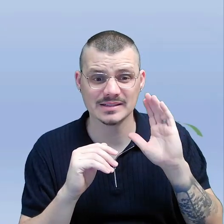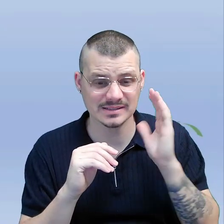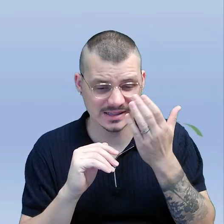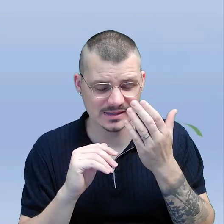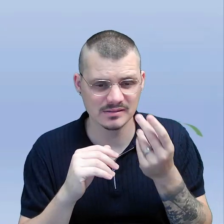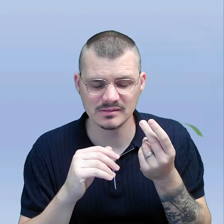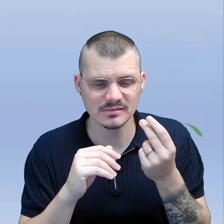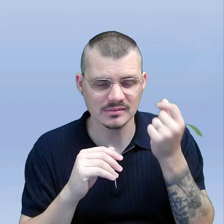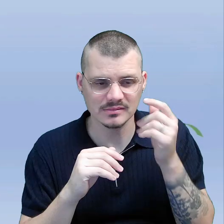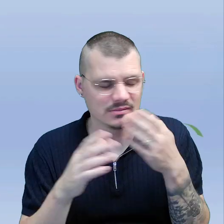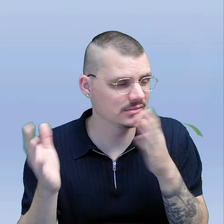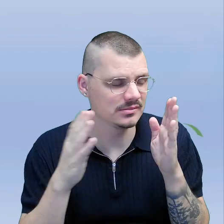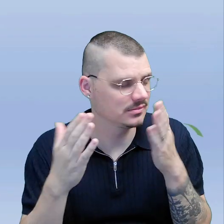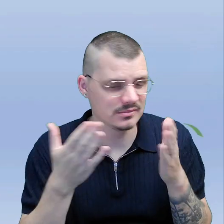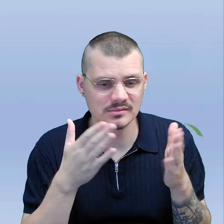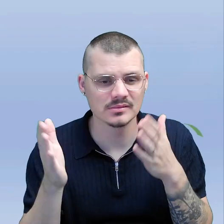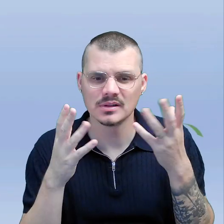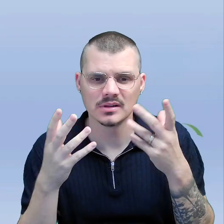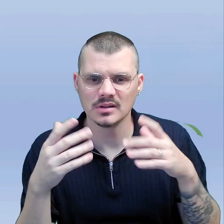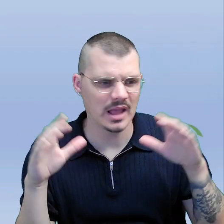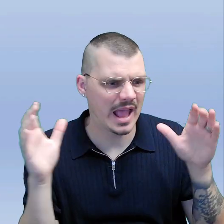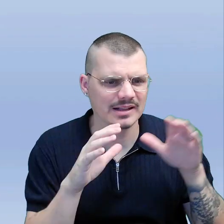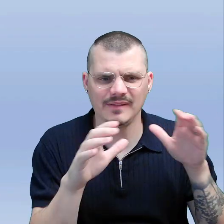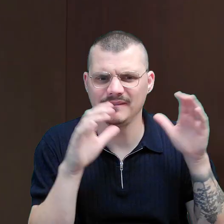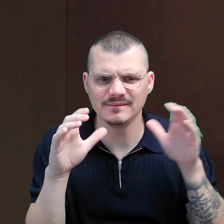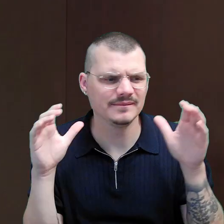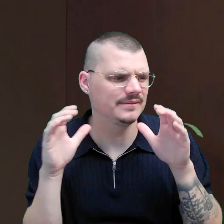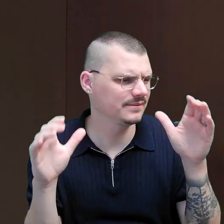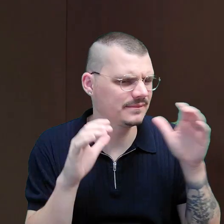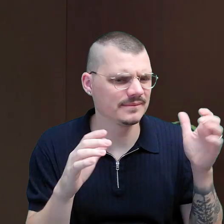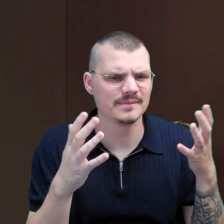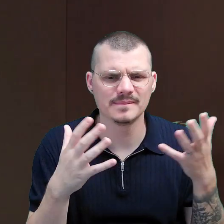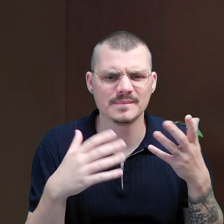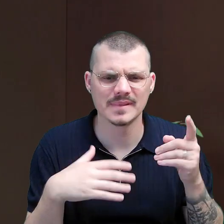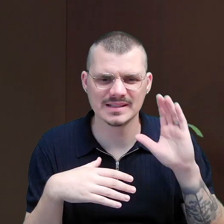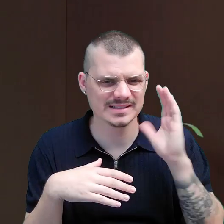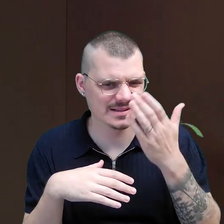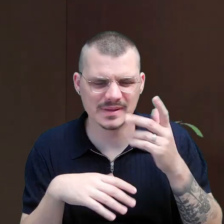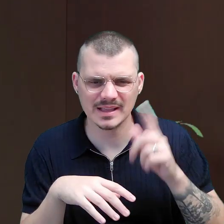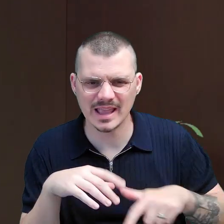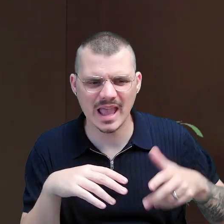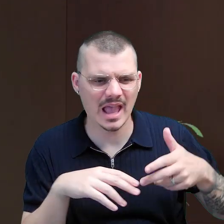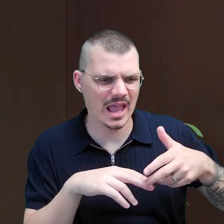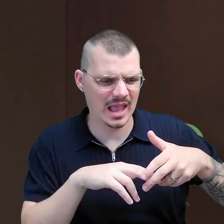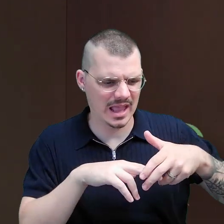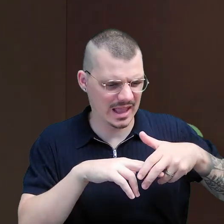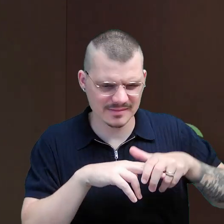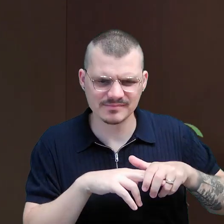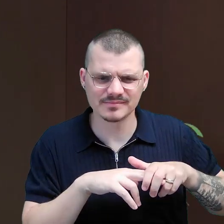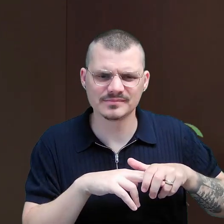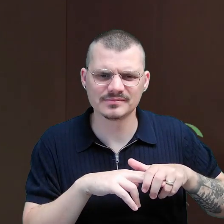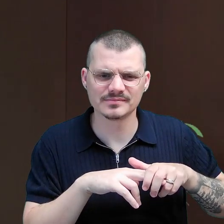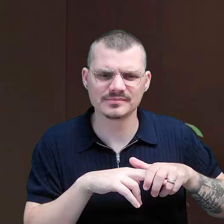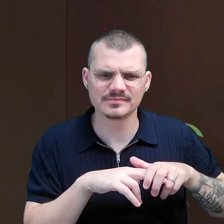in nanoseconds, and they're hyperactive, and they never settle.